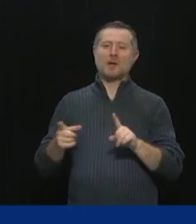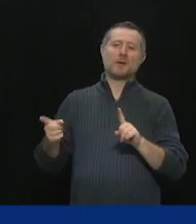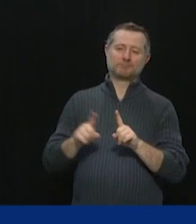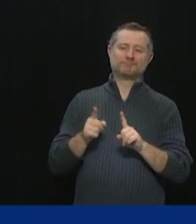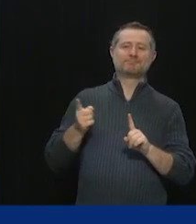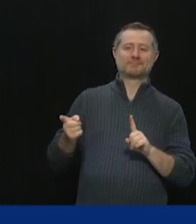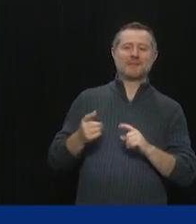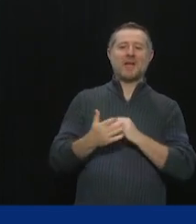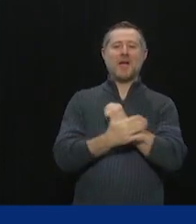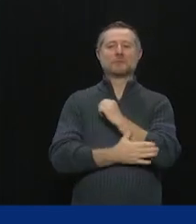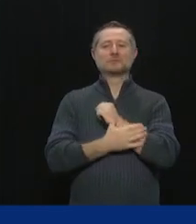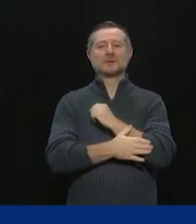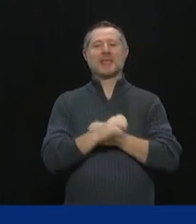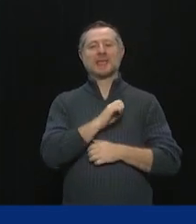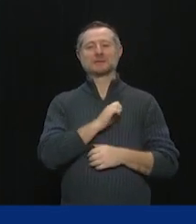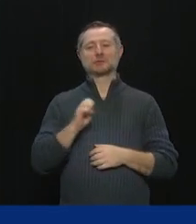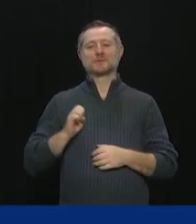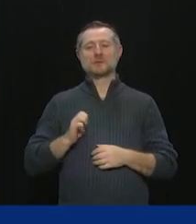joining